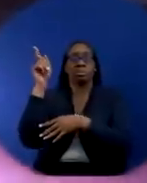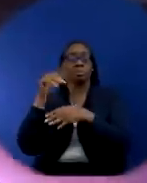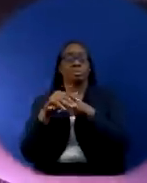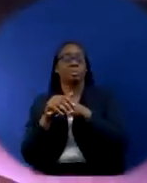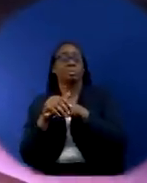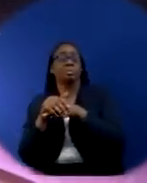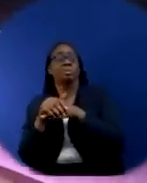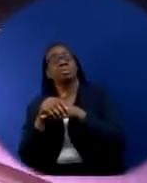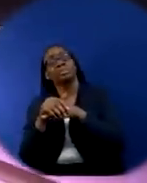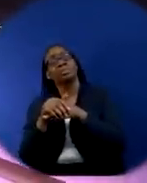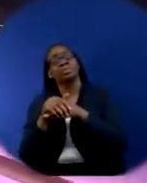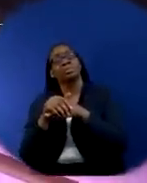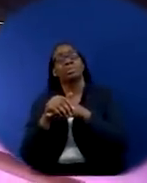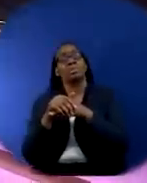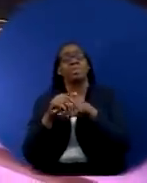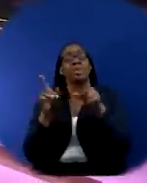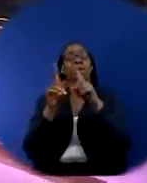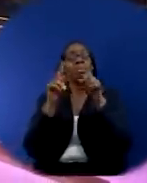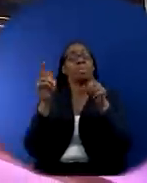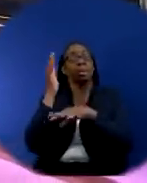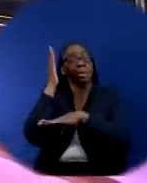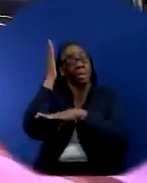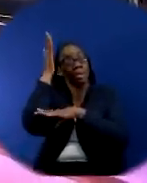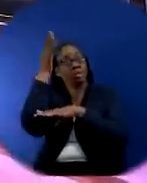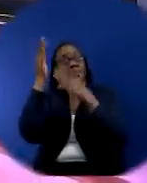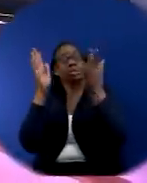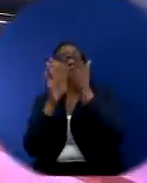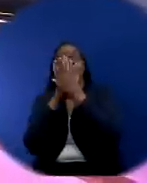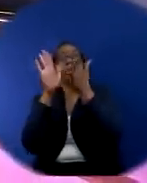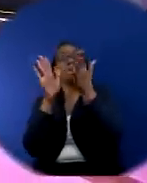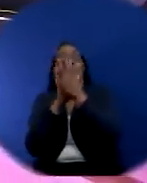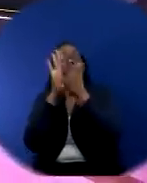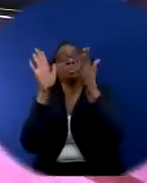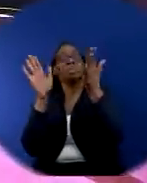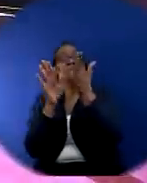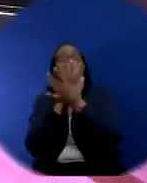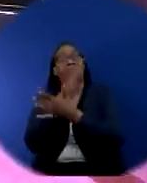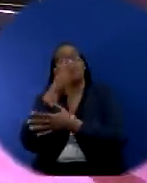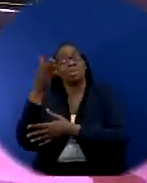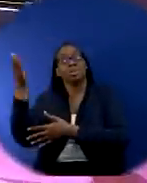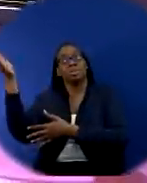but I'm sure gonna praise you, Lord.